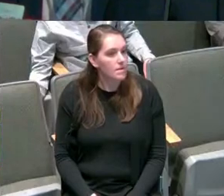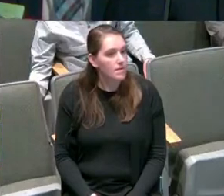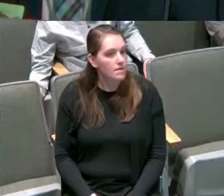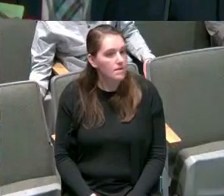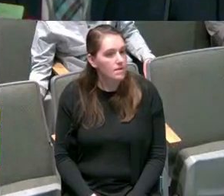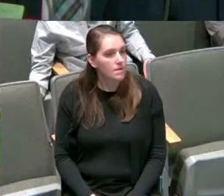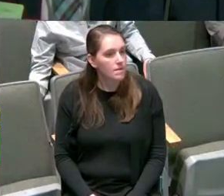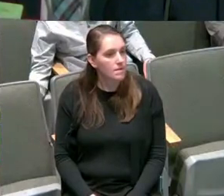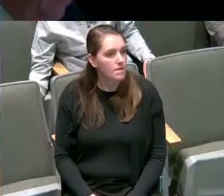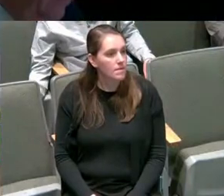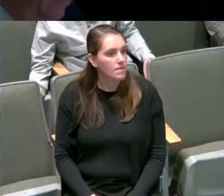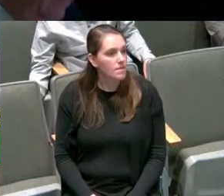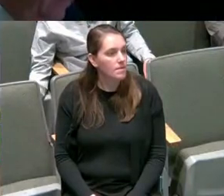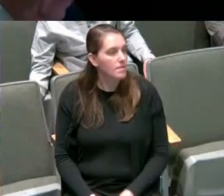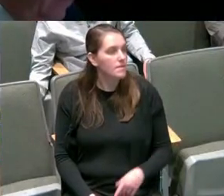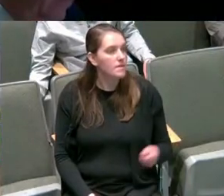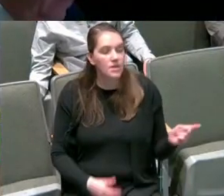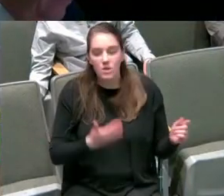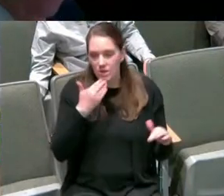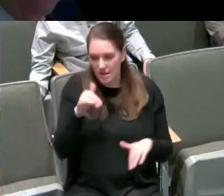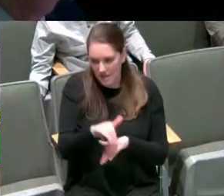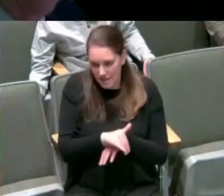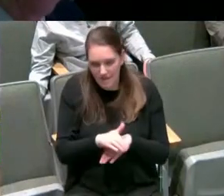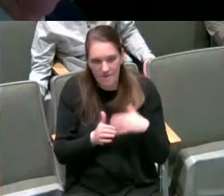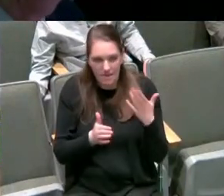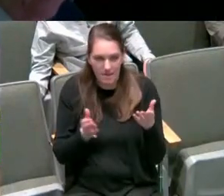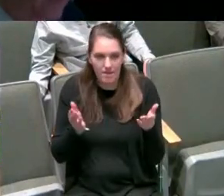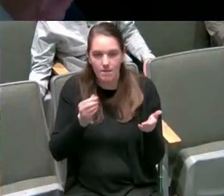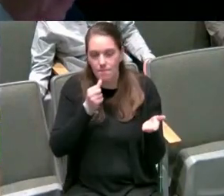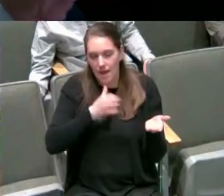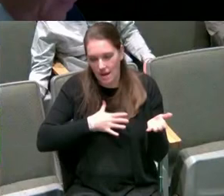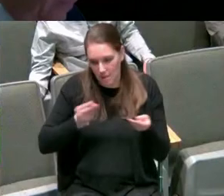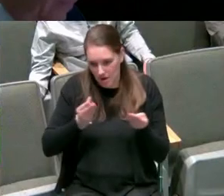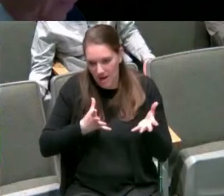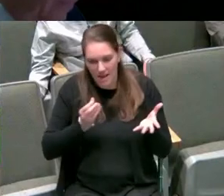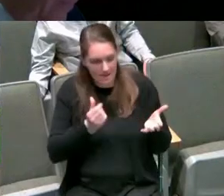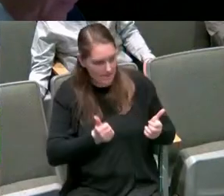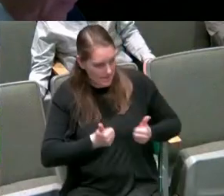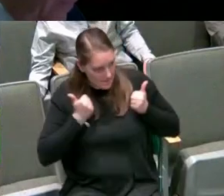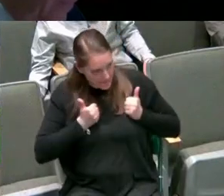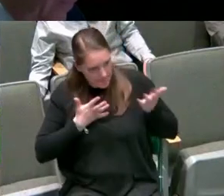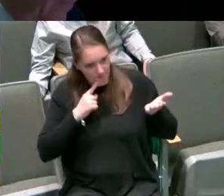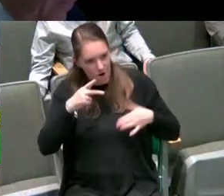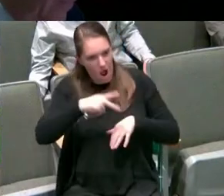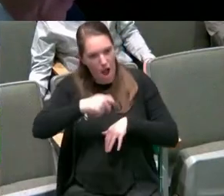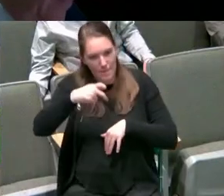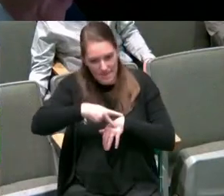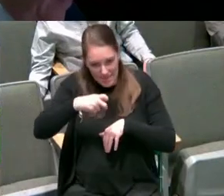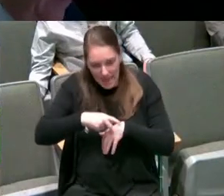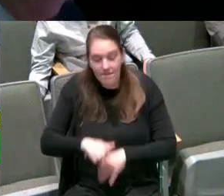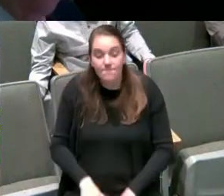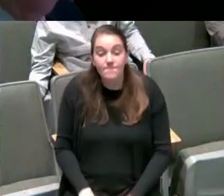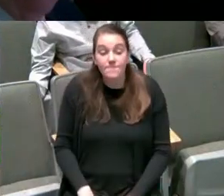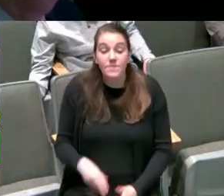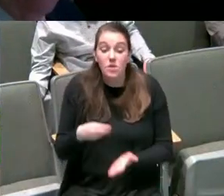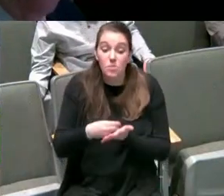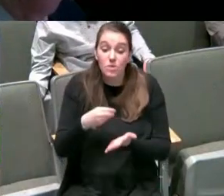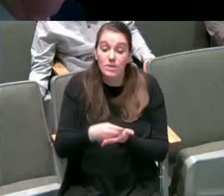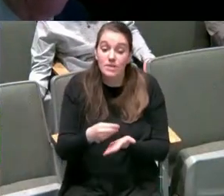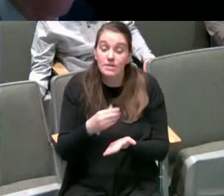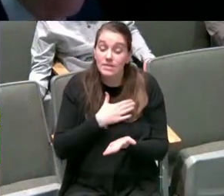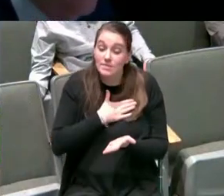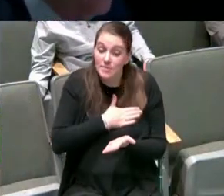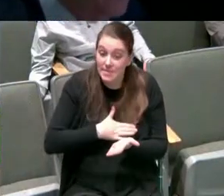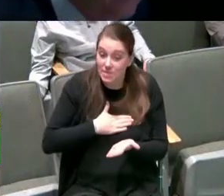is thank you good evening Madam moderator and citizens of Hopkinton the appropriation committee is pleased to present the fiscal year 2024